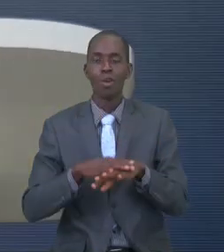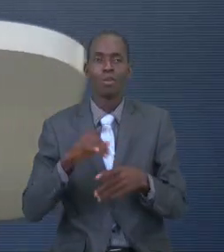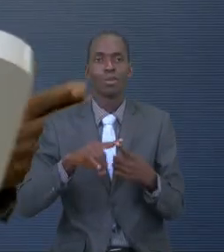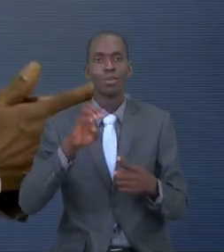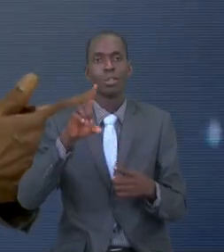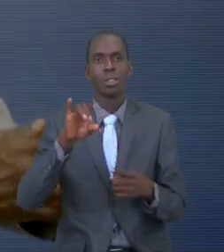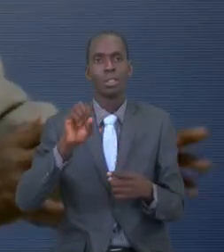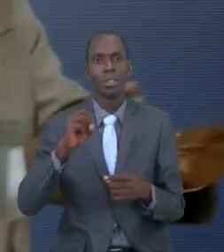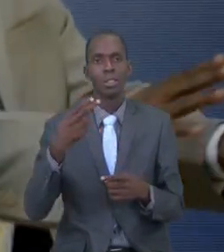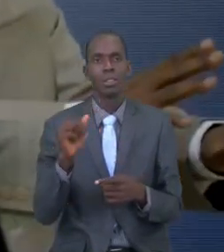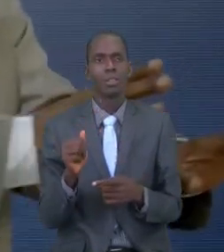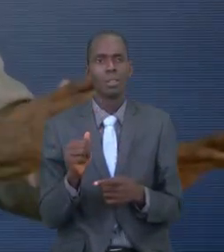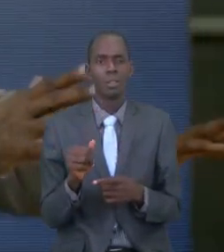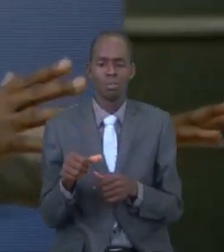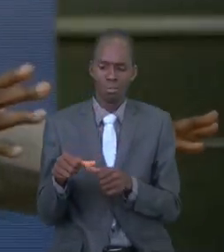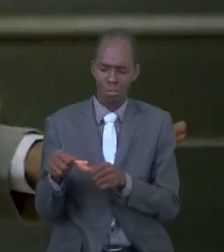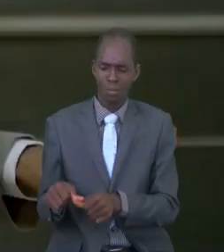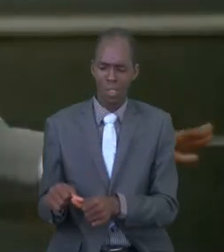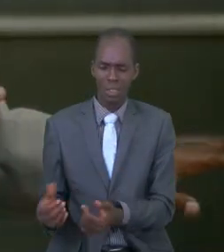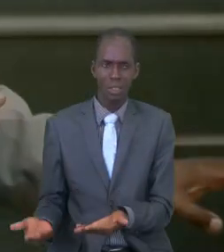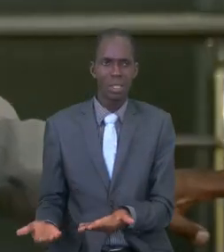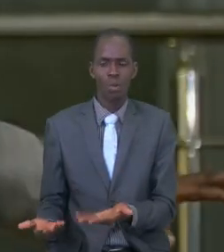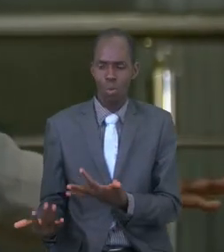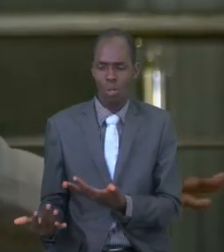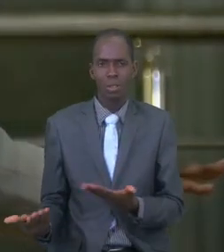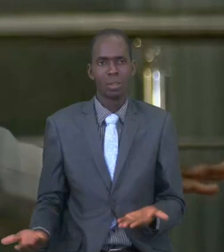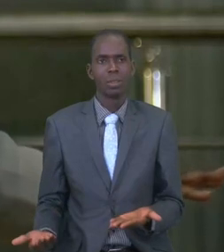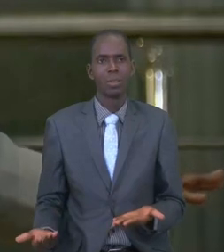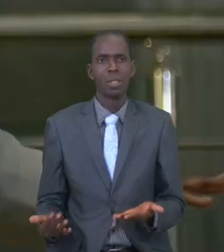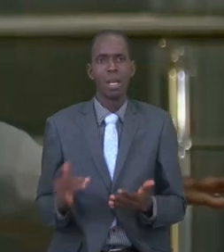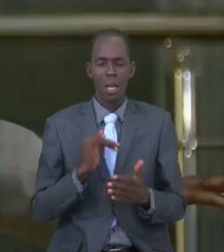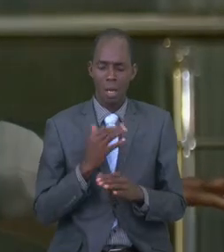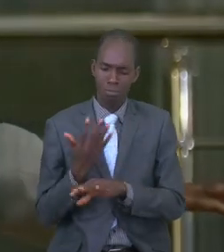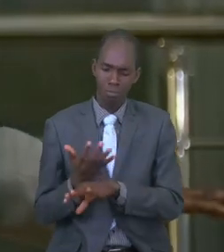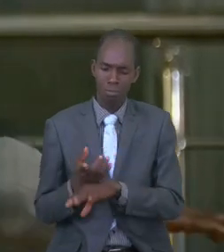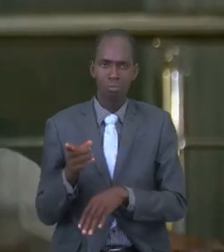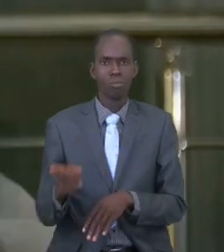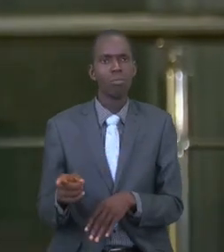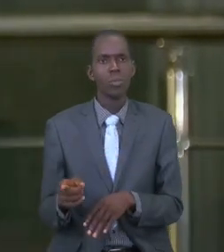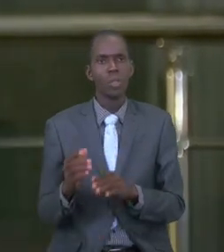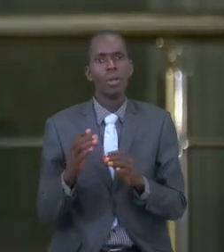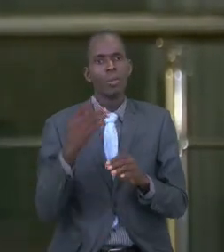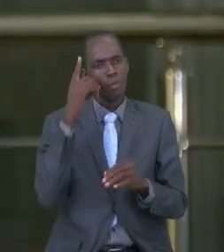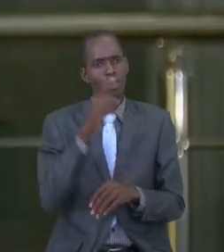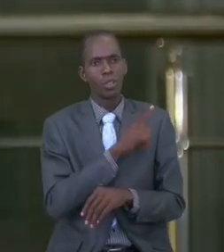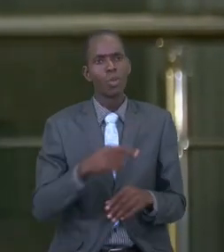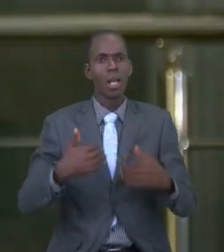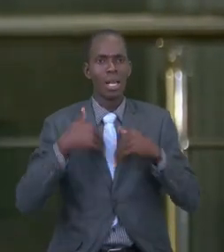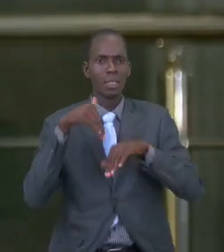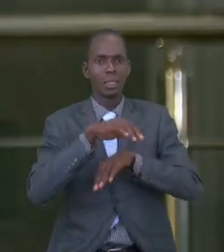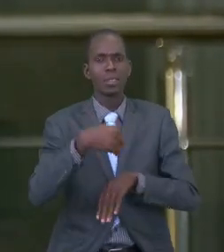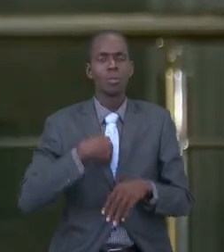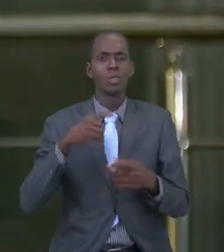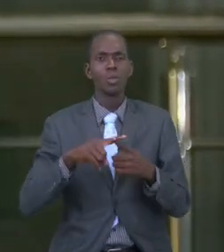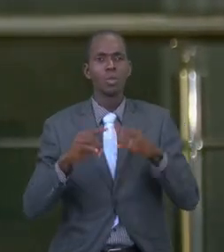Elisha, tarry here, I pray thee, for the Lord has sent me to Bethel.